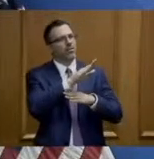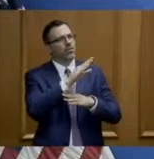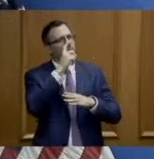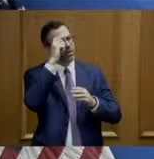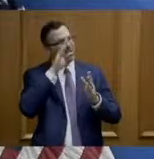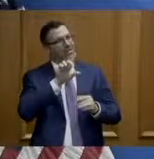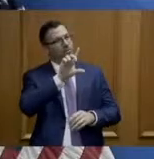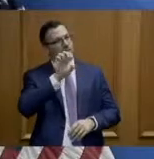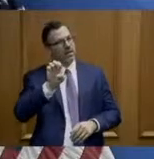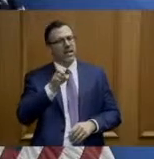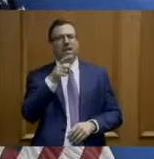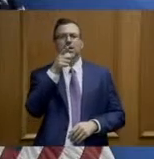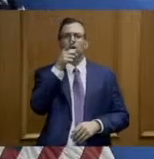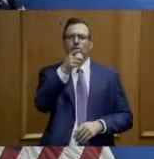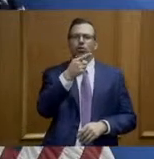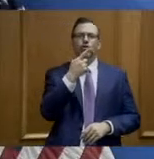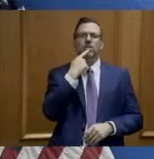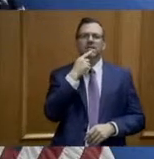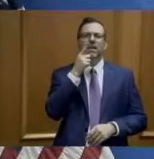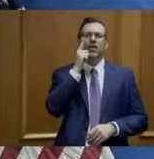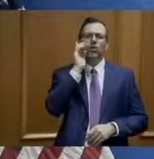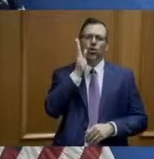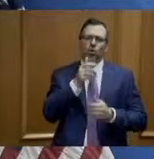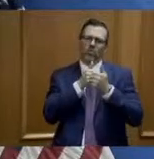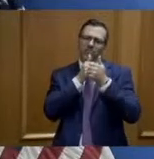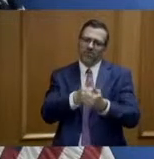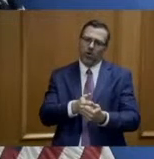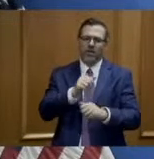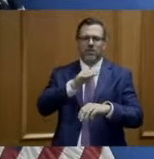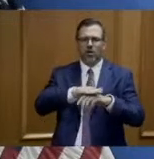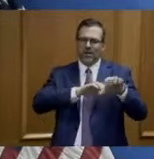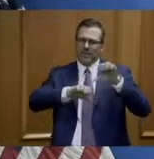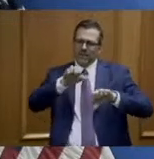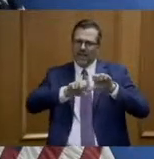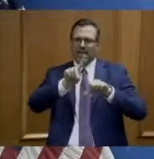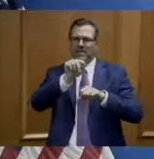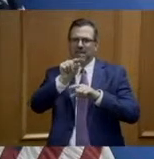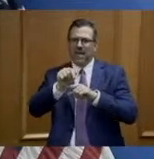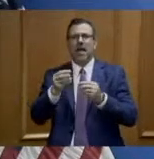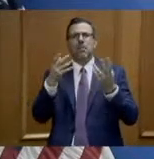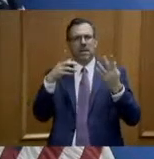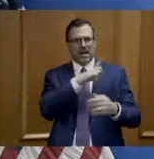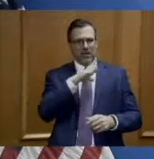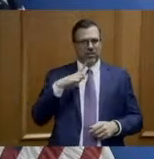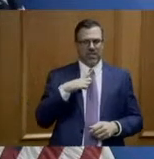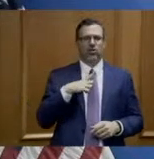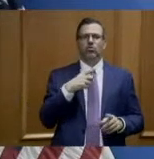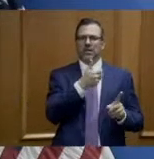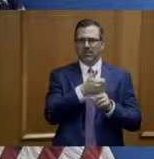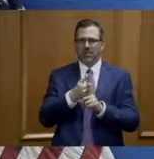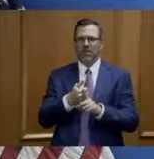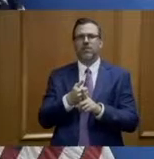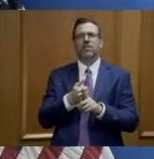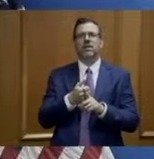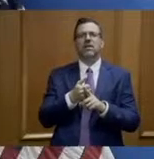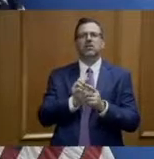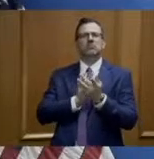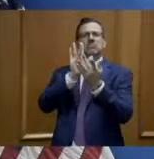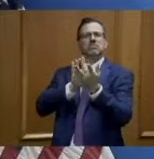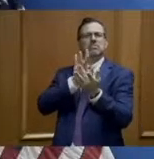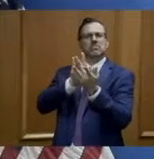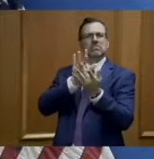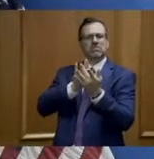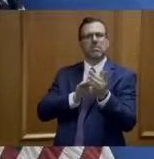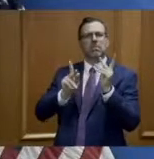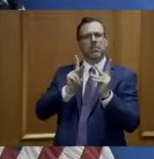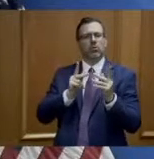reopening decisions will be data-driven, yet many state lawmakers have posted on social media today about how they reached out to you with constituent concerns over